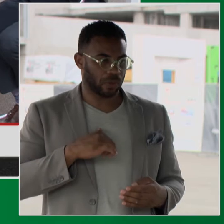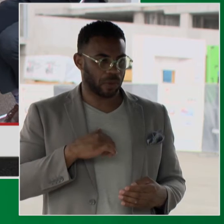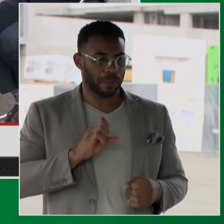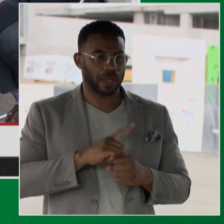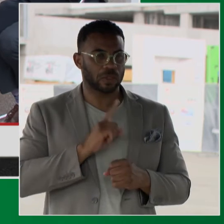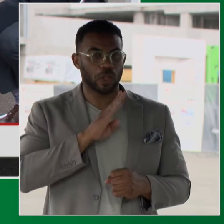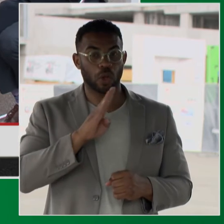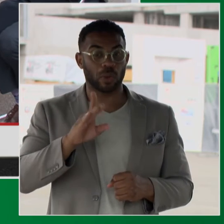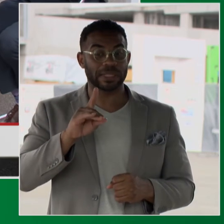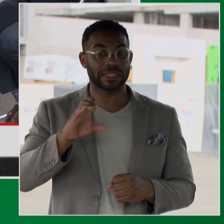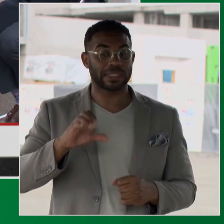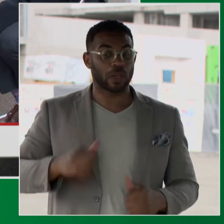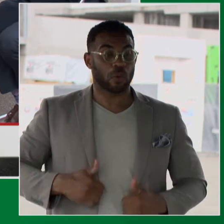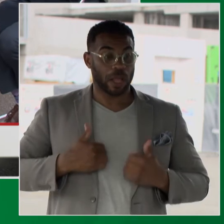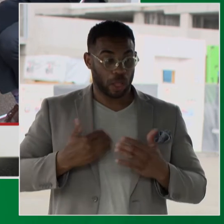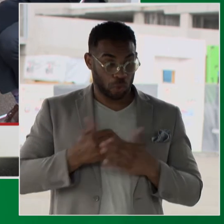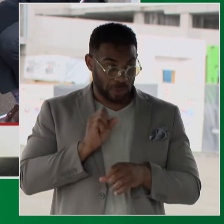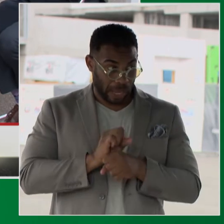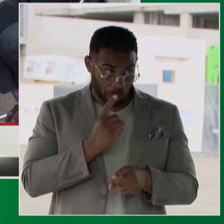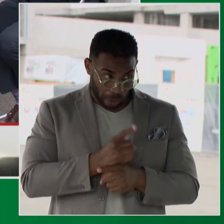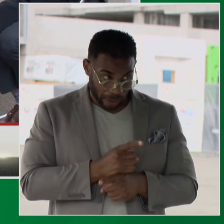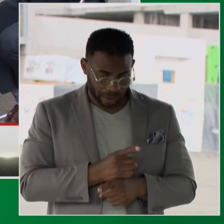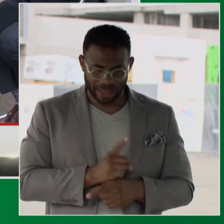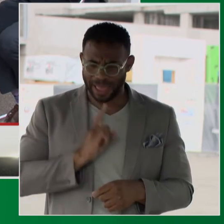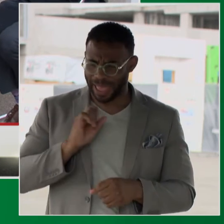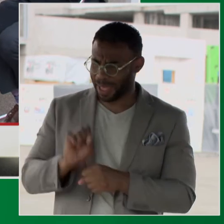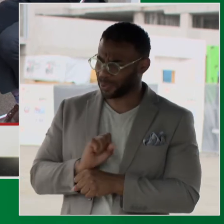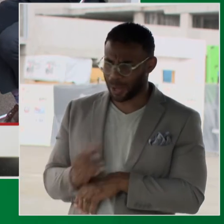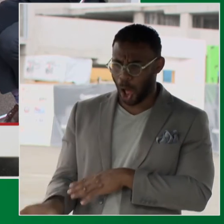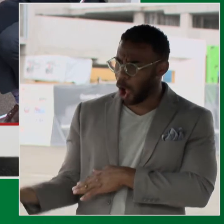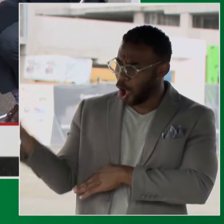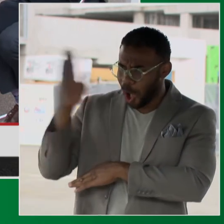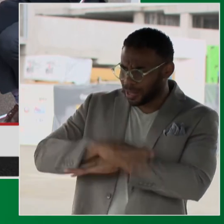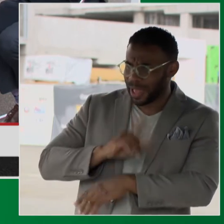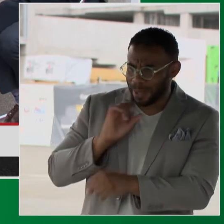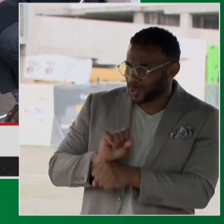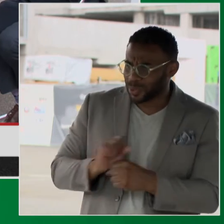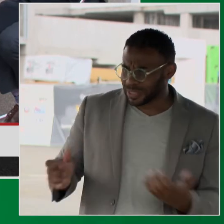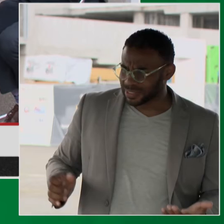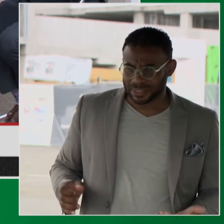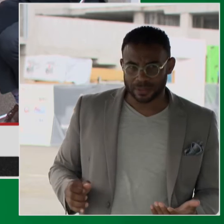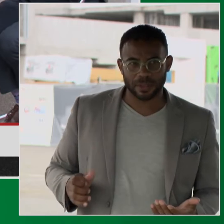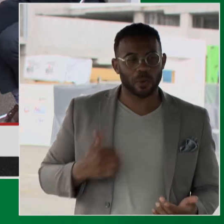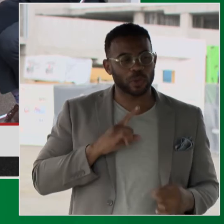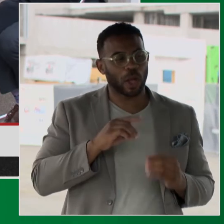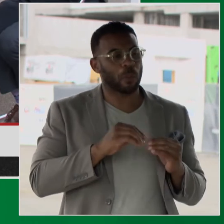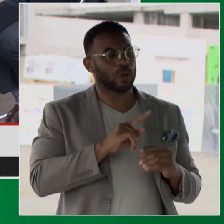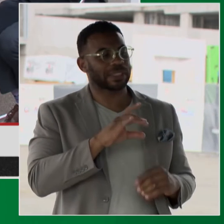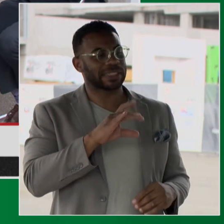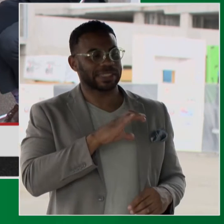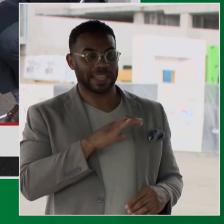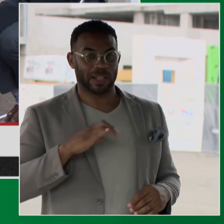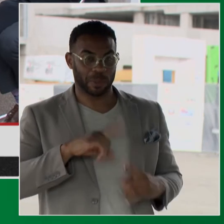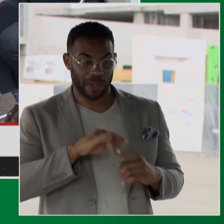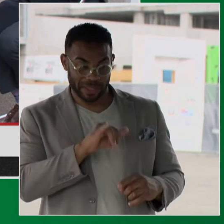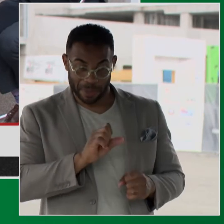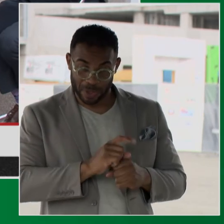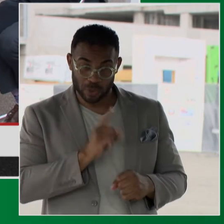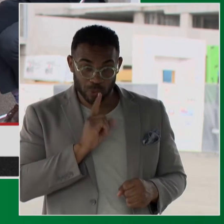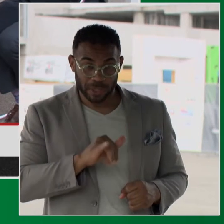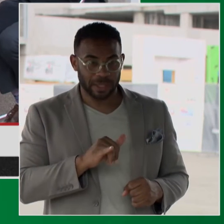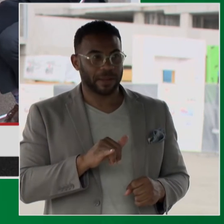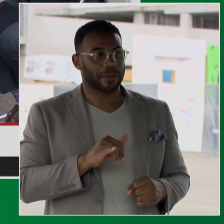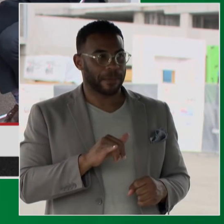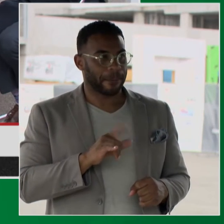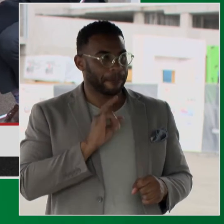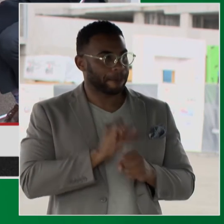go to DC residents as well. Absolutely, all day long. Absolutely. And we'll talk more to the council about that, but ensuring that there's